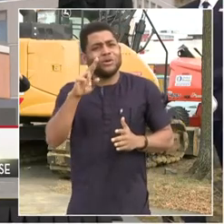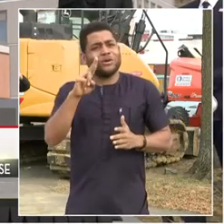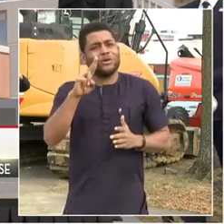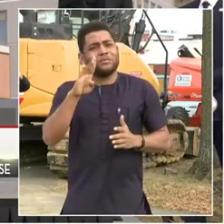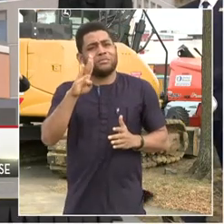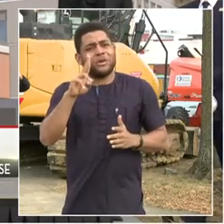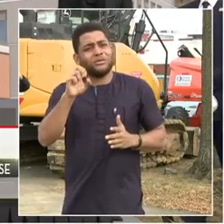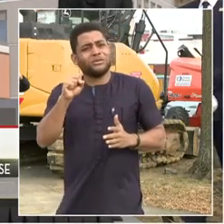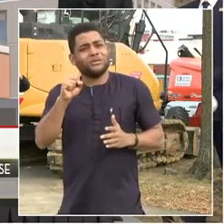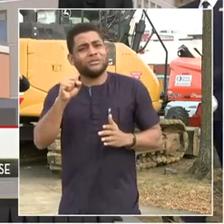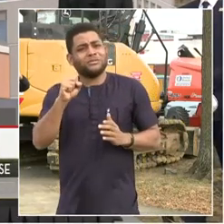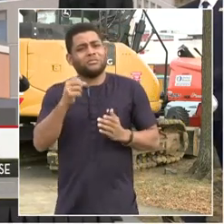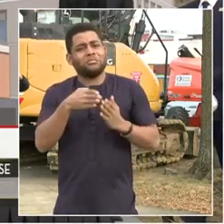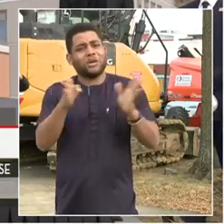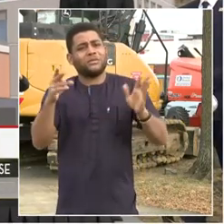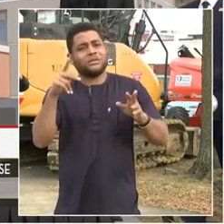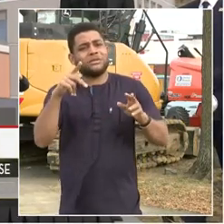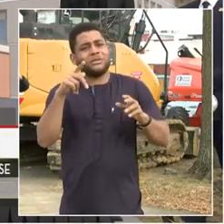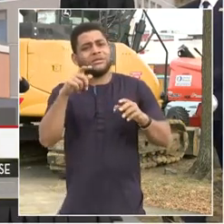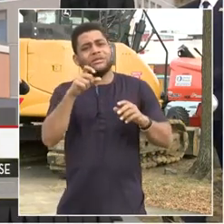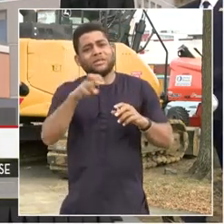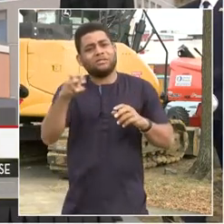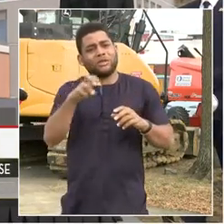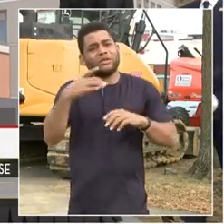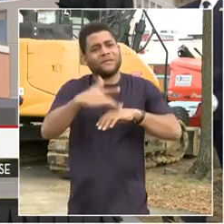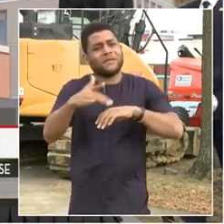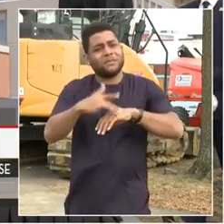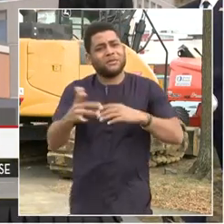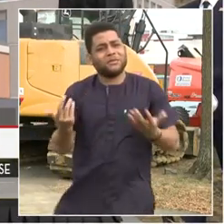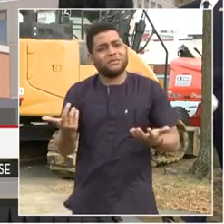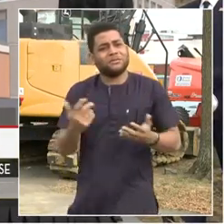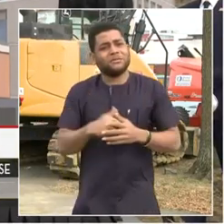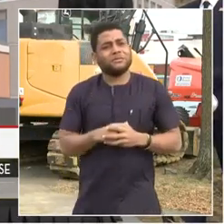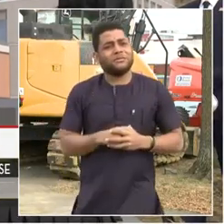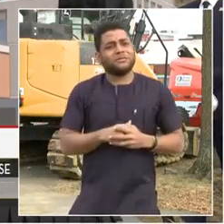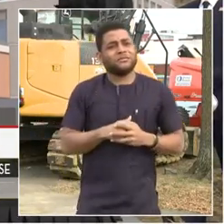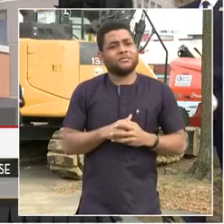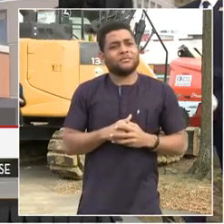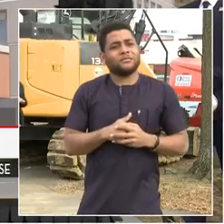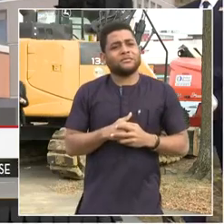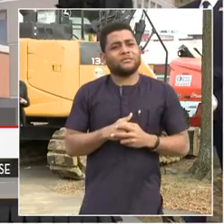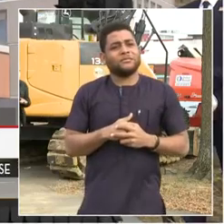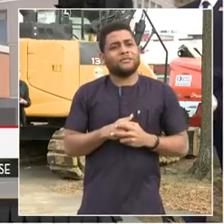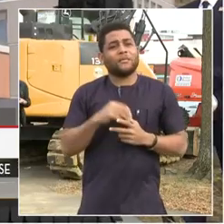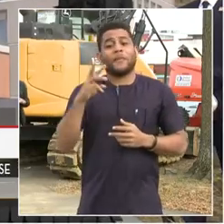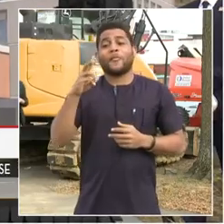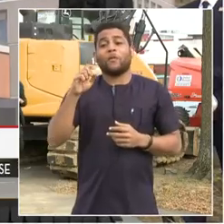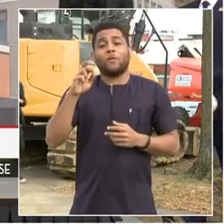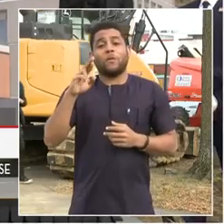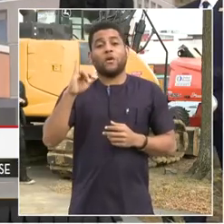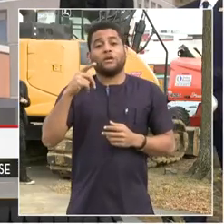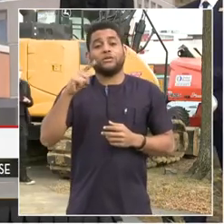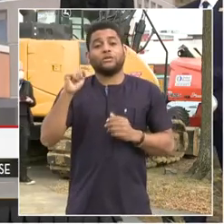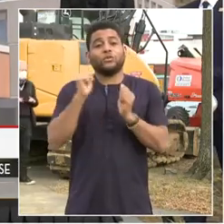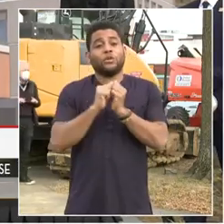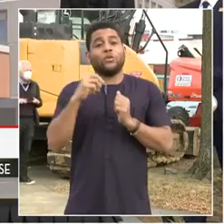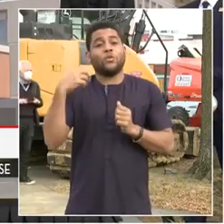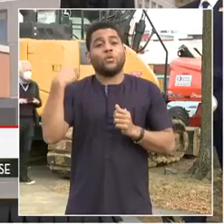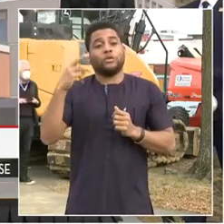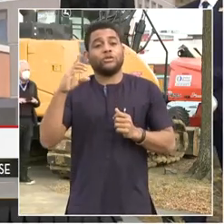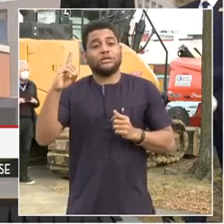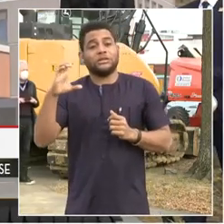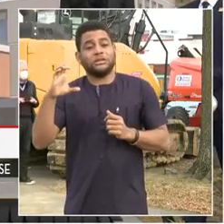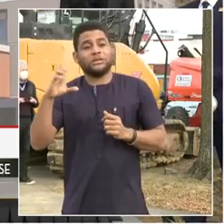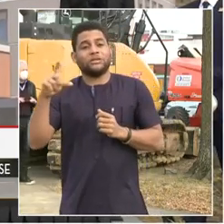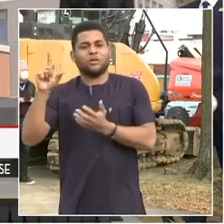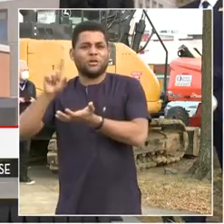Mayor Bowser. Yes, where James are you? Wright with the Washington Informer newspaper. Just want to make sure that this project